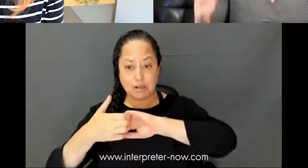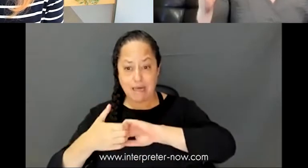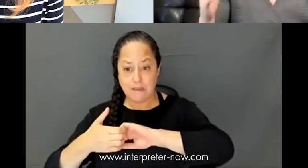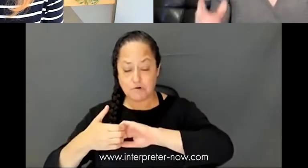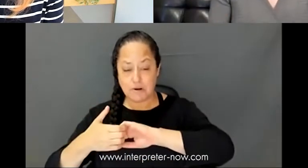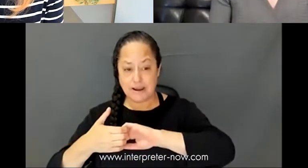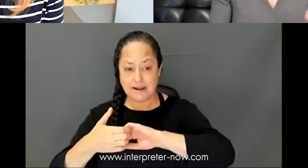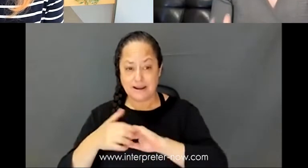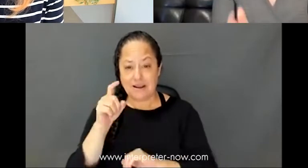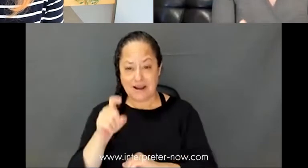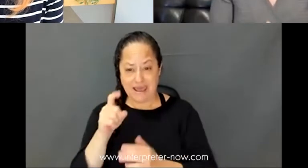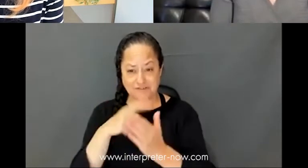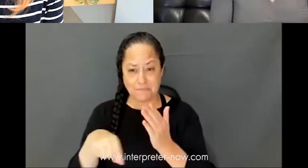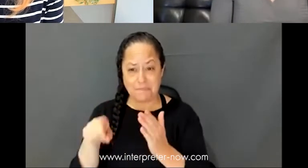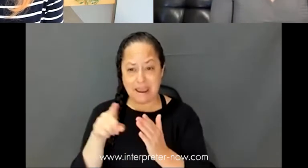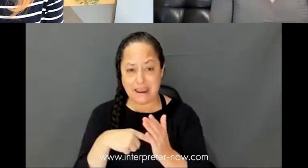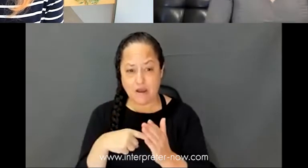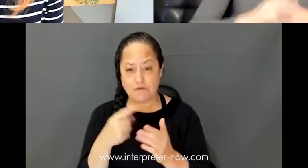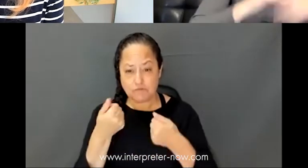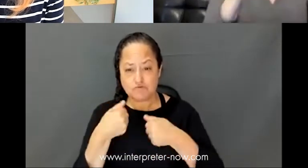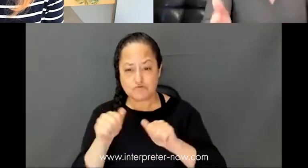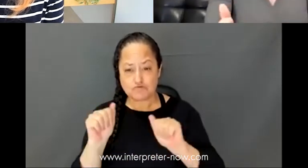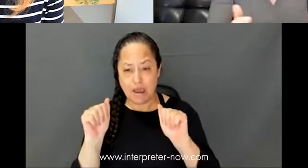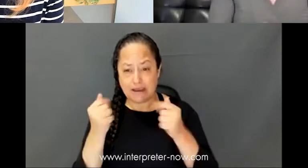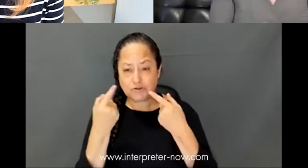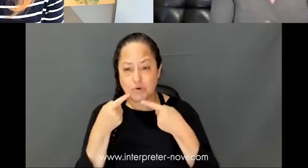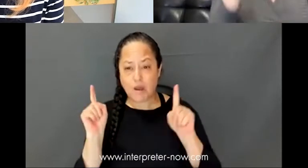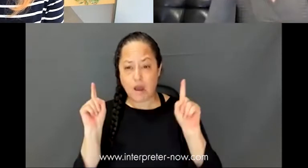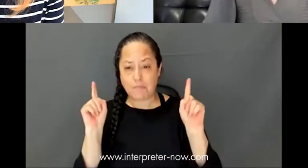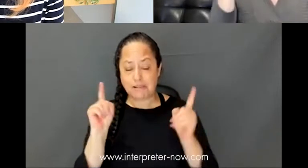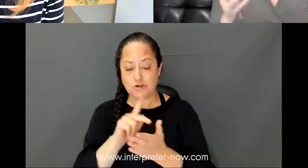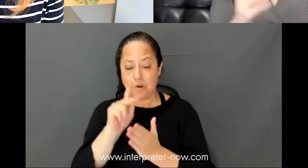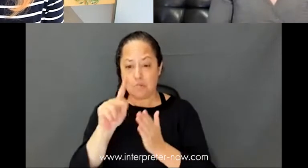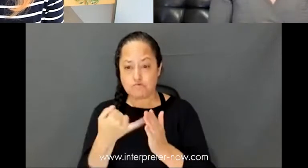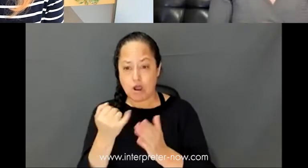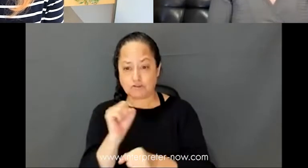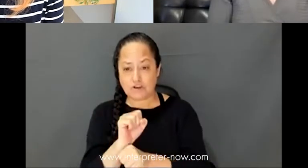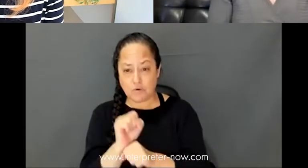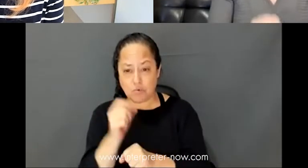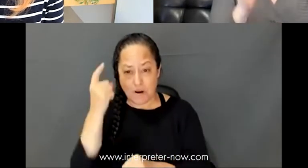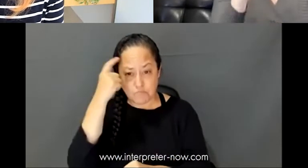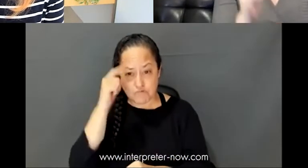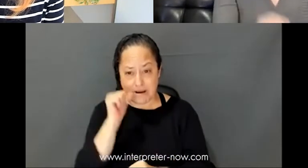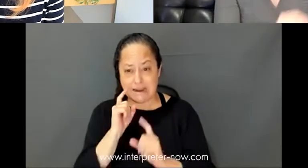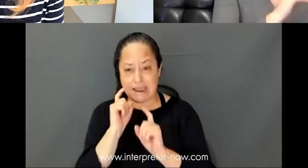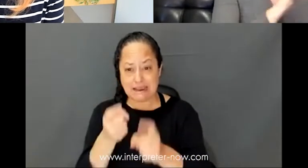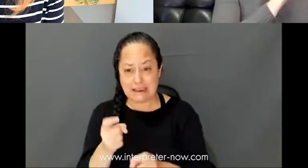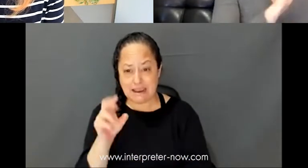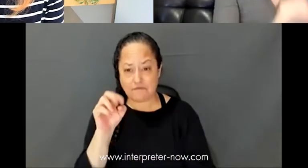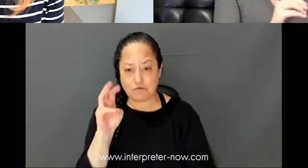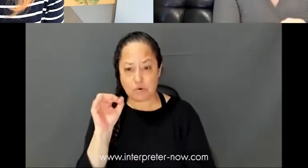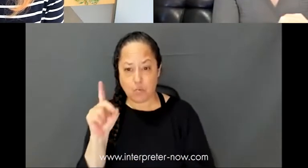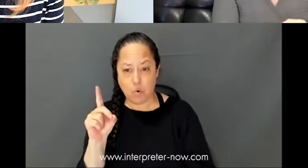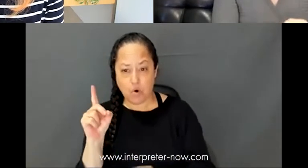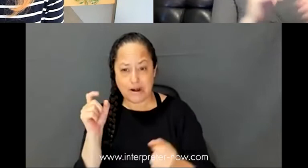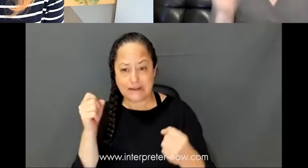collaboration has to pay off. Whatever you're trying to accomplish, that project at work, your brain doesn't give you a reward signal until